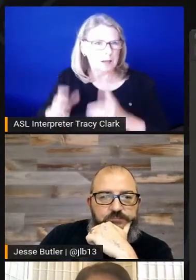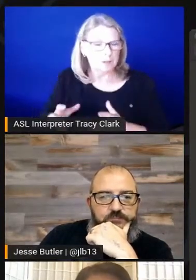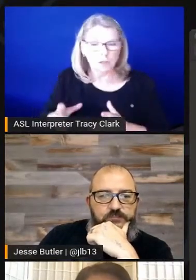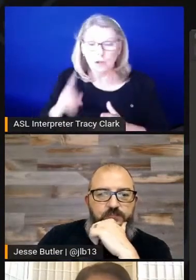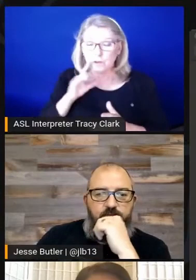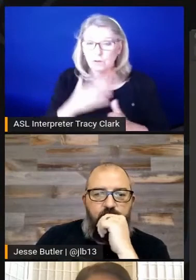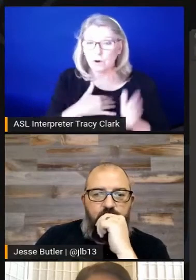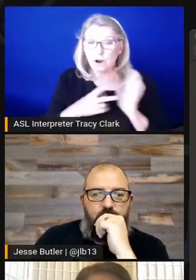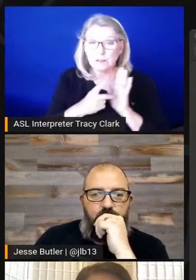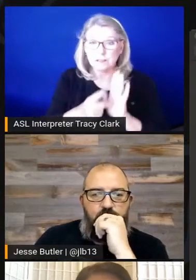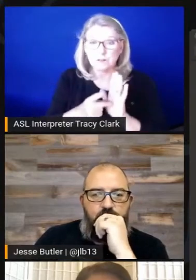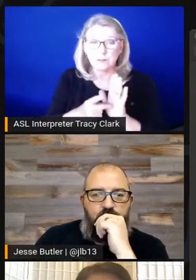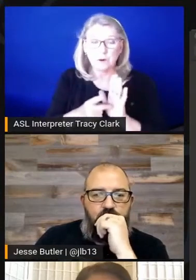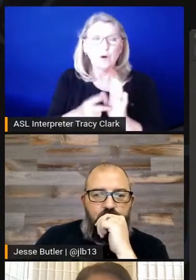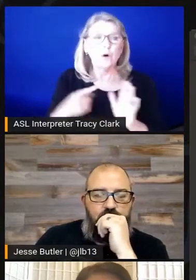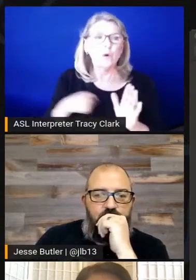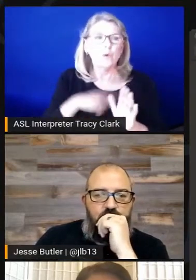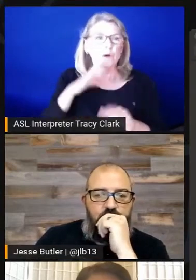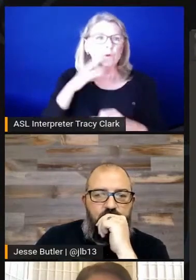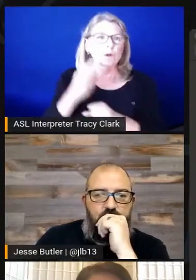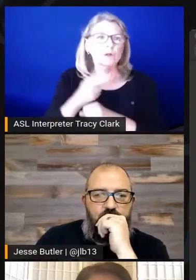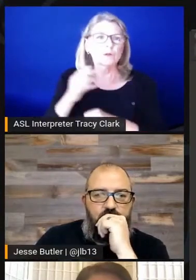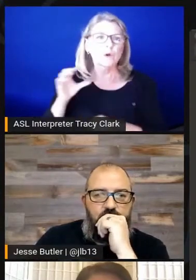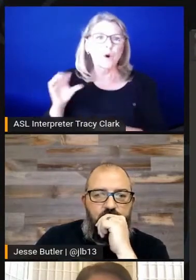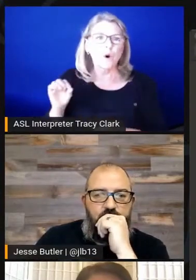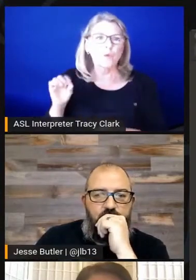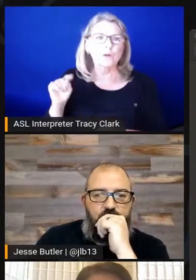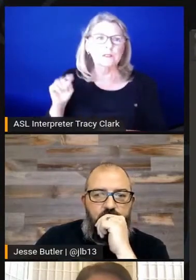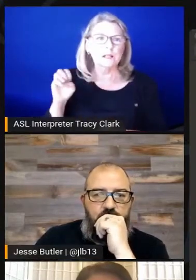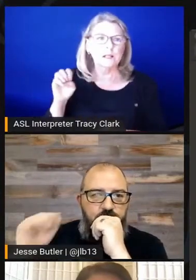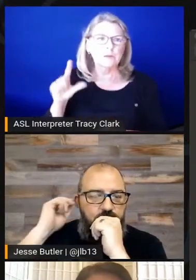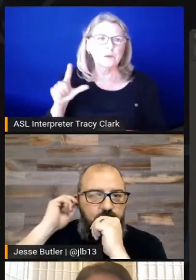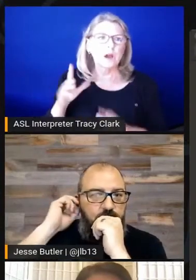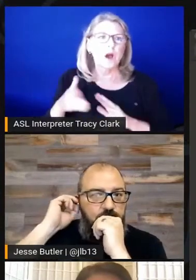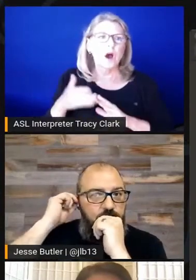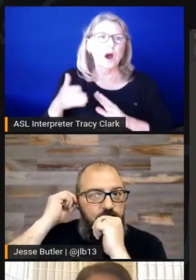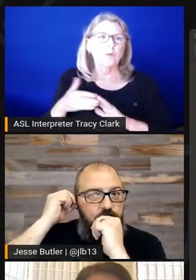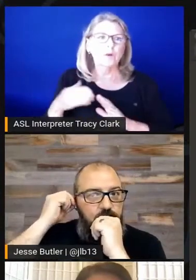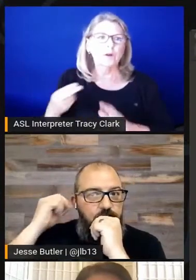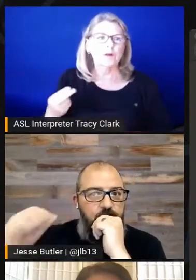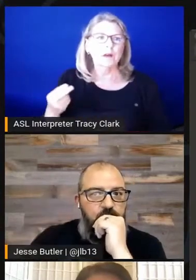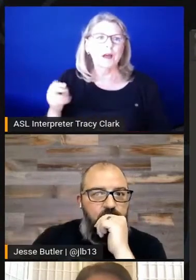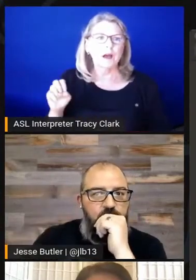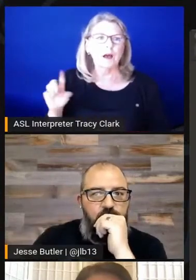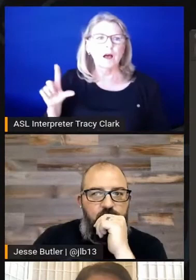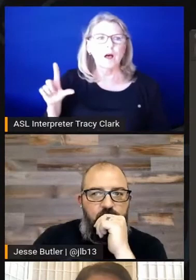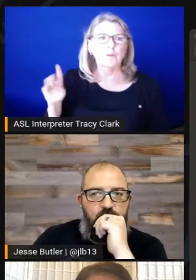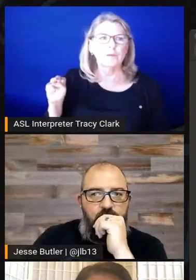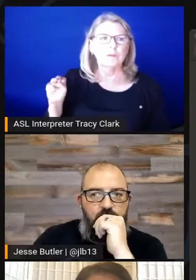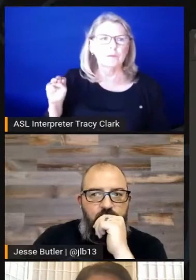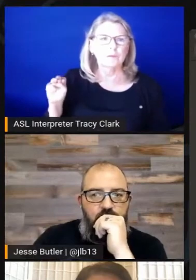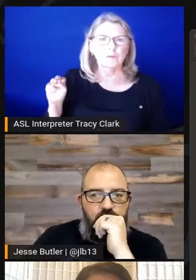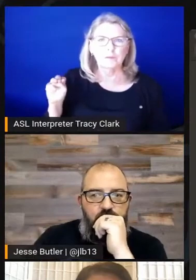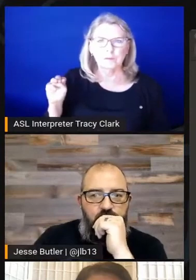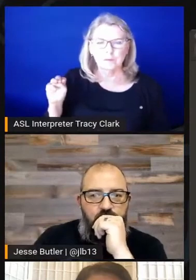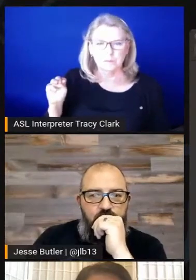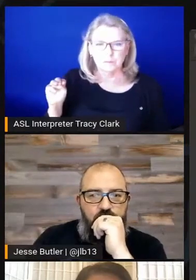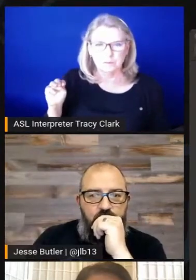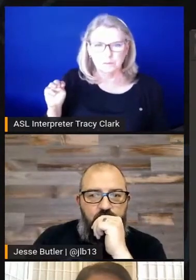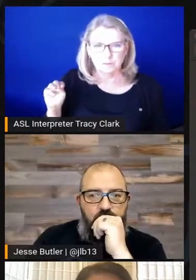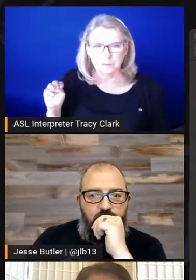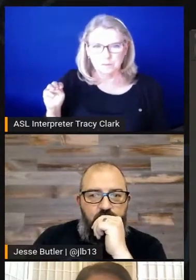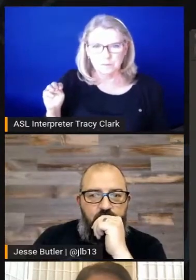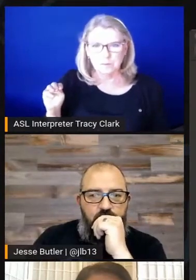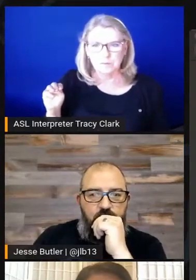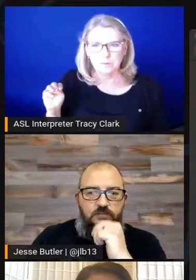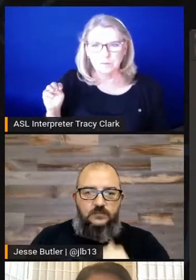be using our OpenTelemetry operator Helm chart. And it's pretty straightforward to use. When a user wants to use our operator,